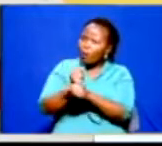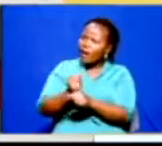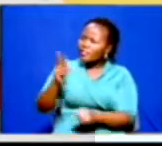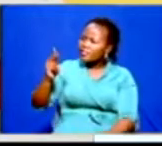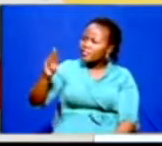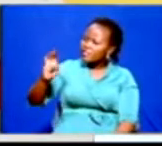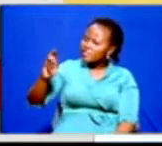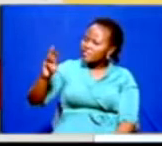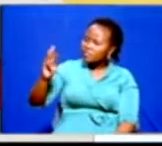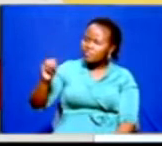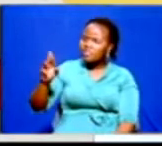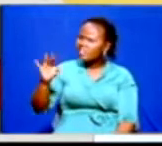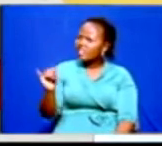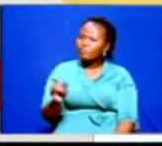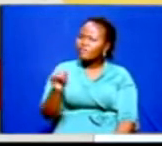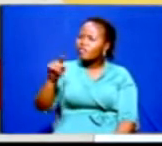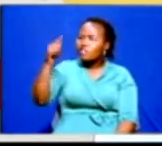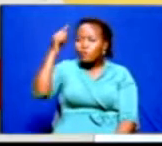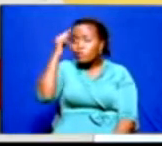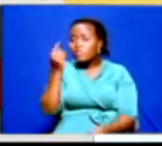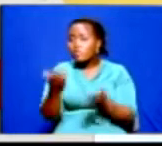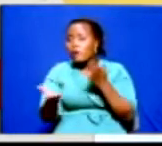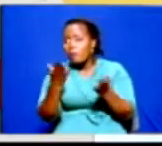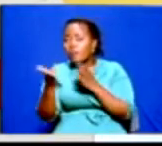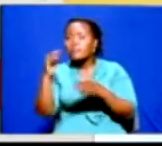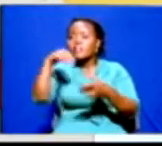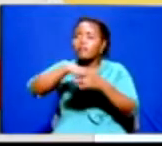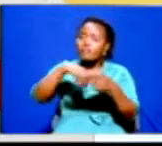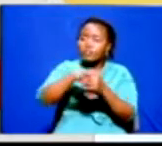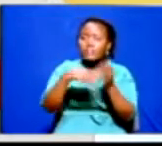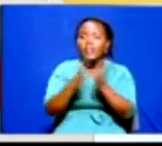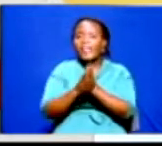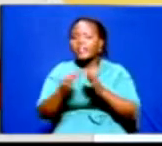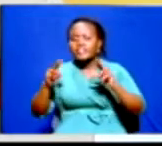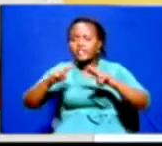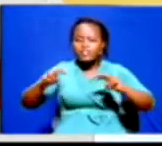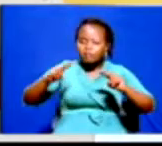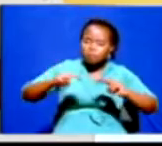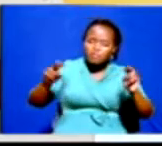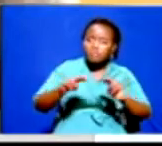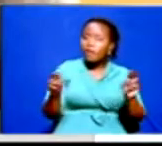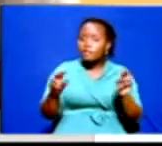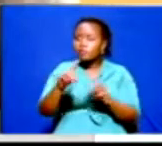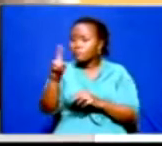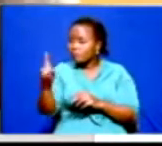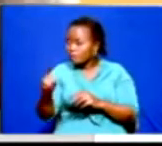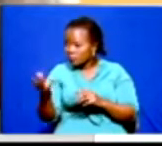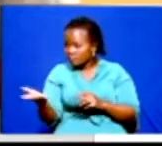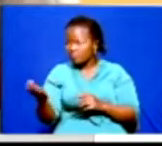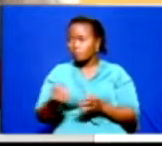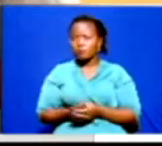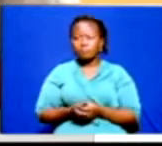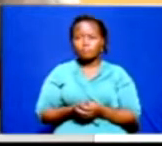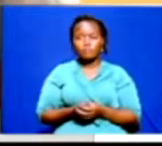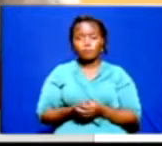of our level of investment in research and innovation as this world keeps changing? I can